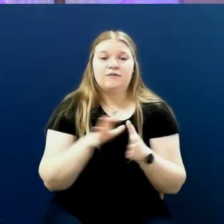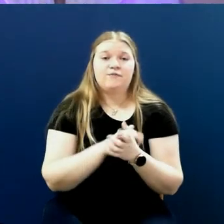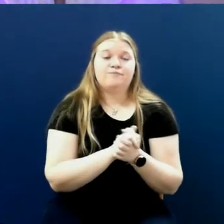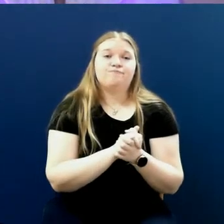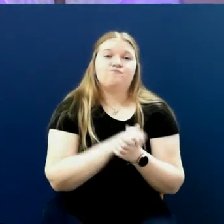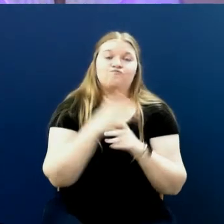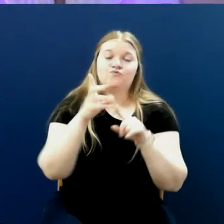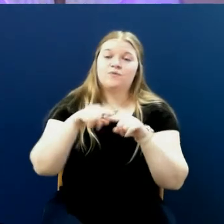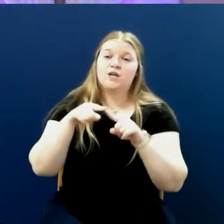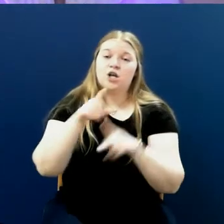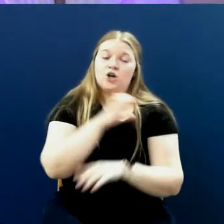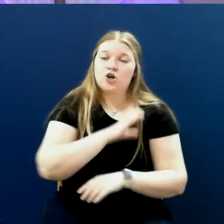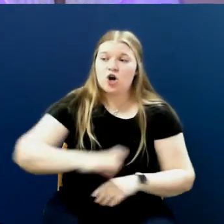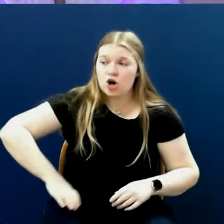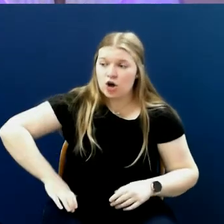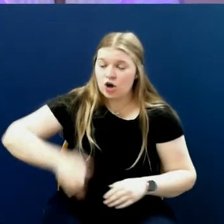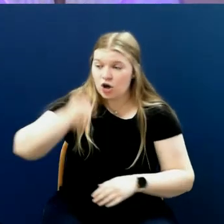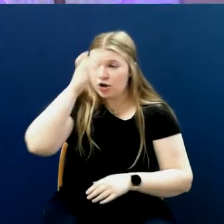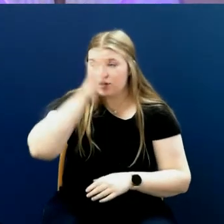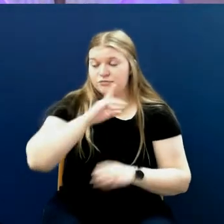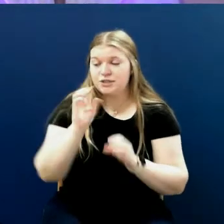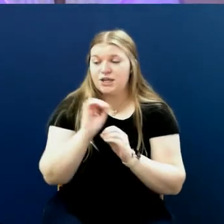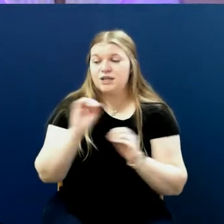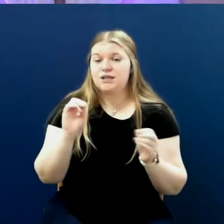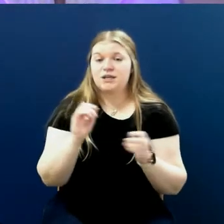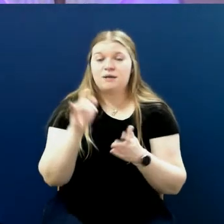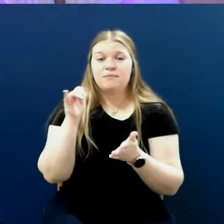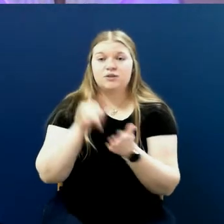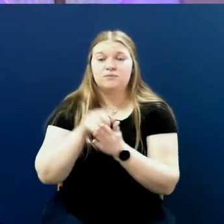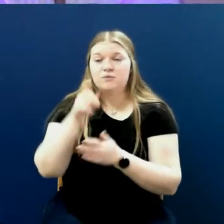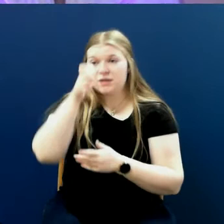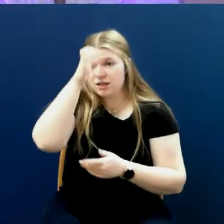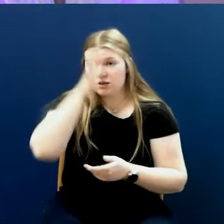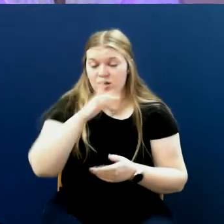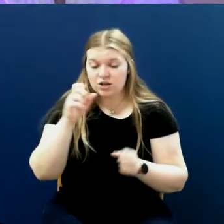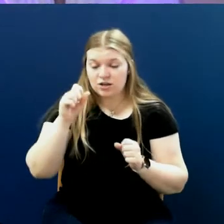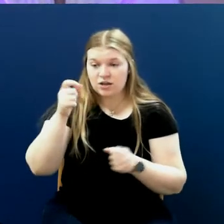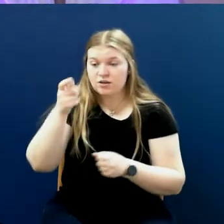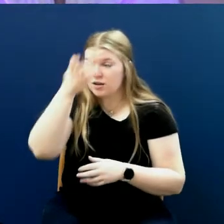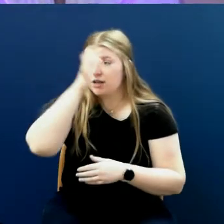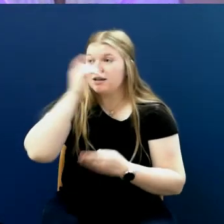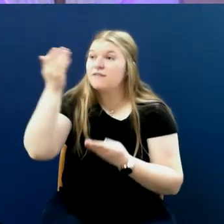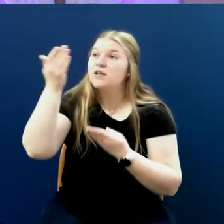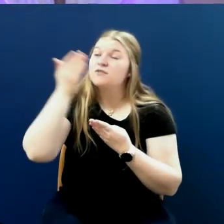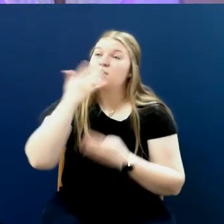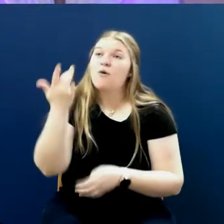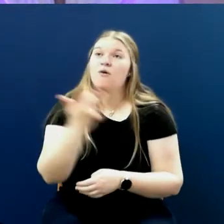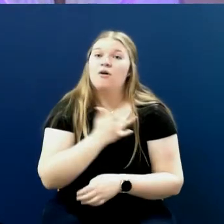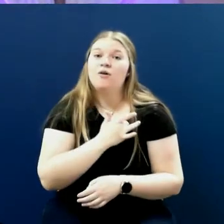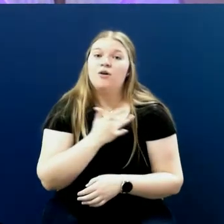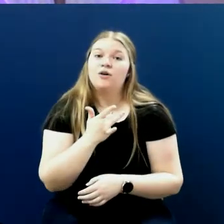God, there is nothing impossible with God. God can give you a heart of